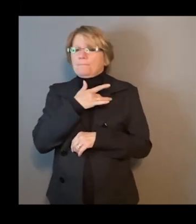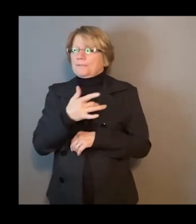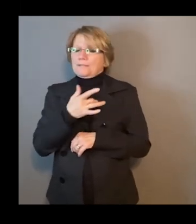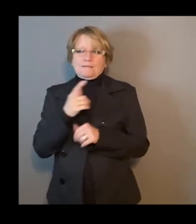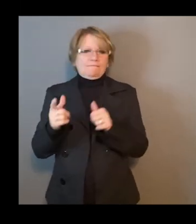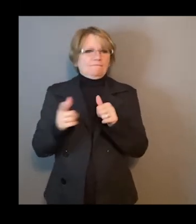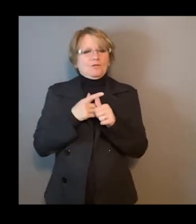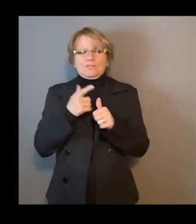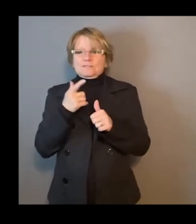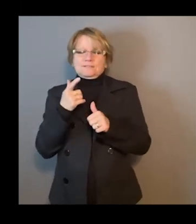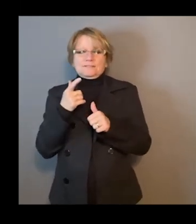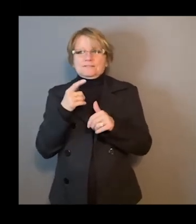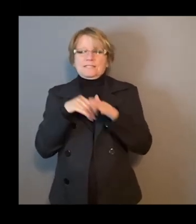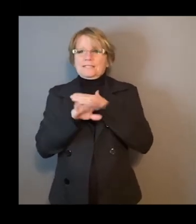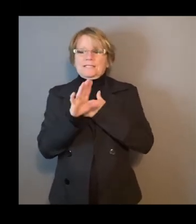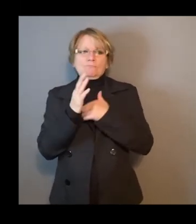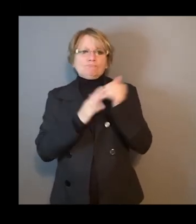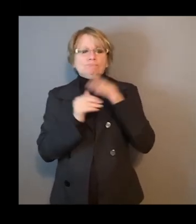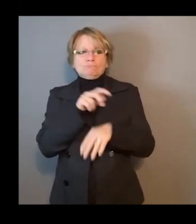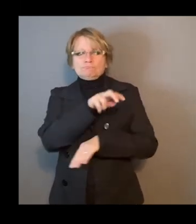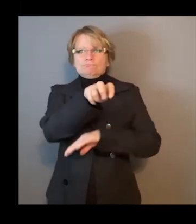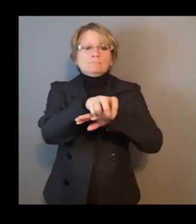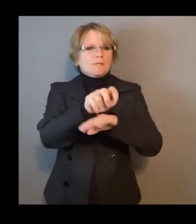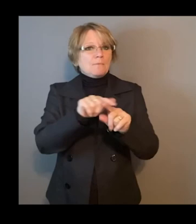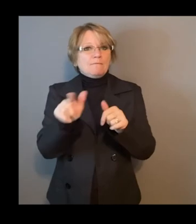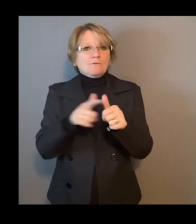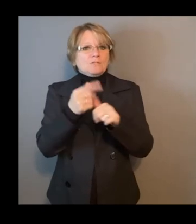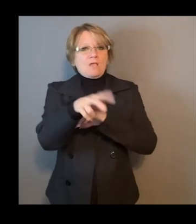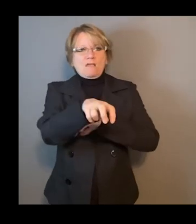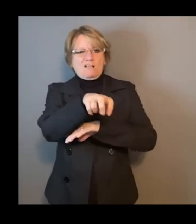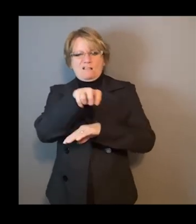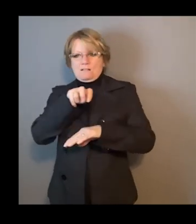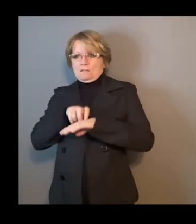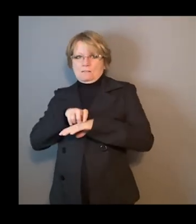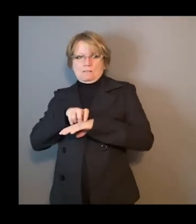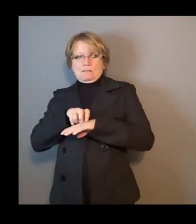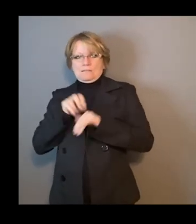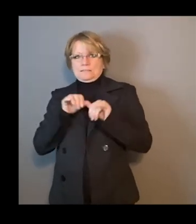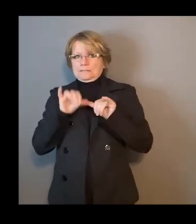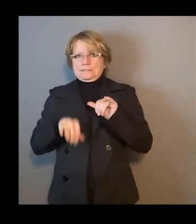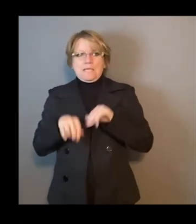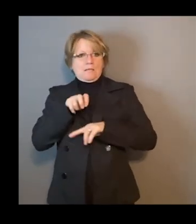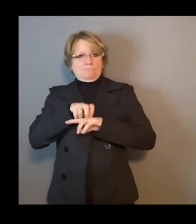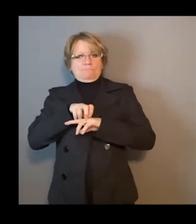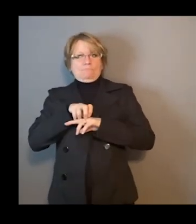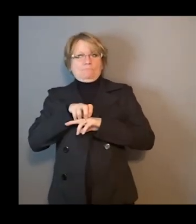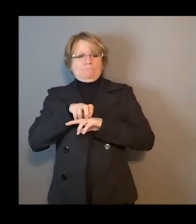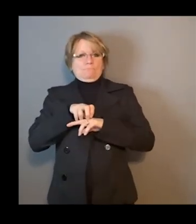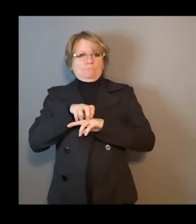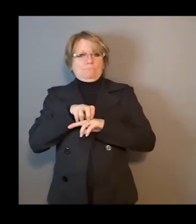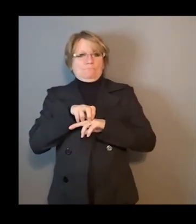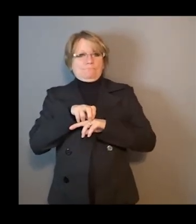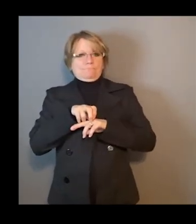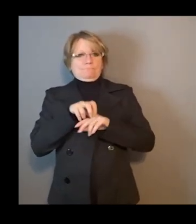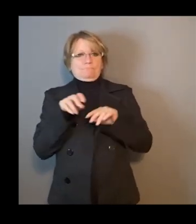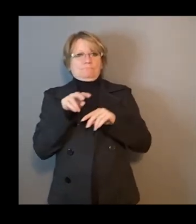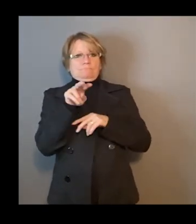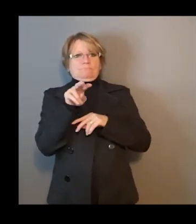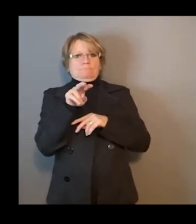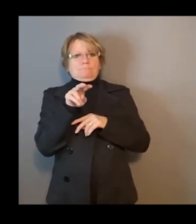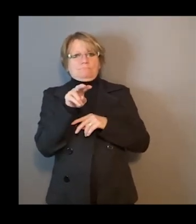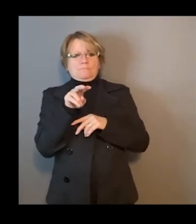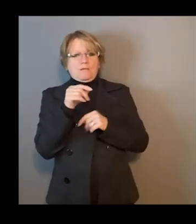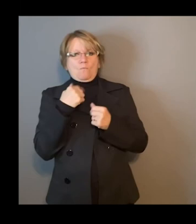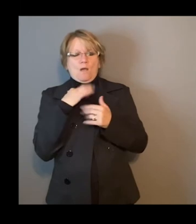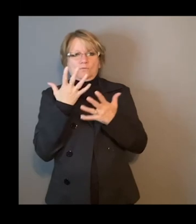I said the first thing that that came to my mind was that I'm gonna go in the back of the classroom and I'm gonna sit in the back at all. So it was like I just really